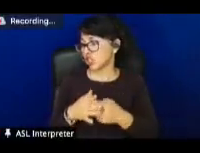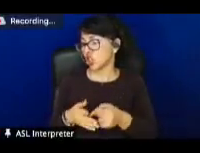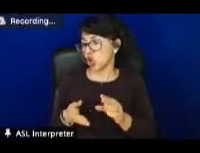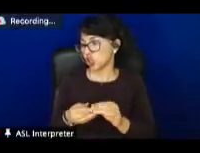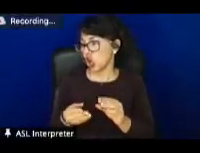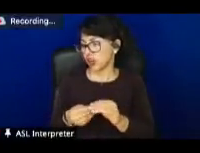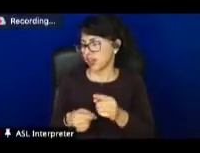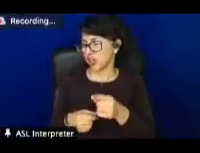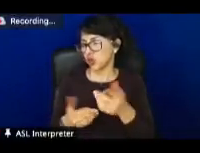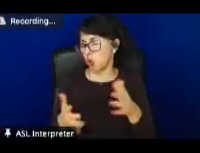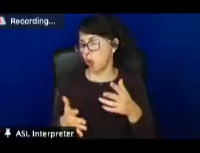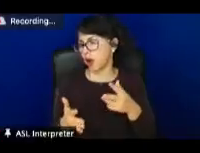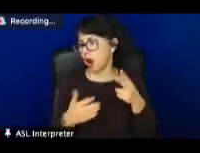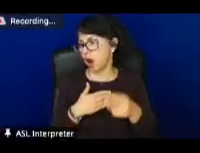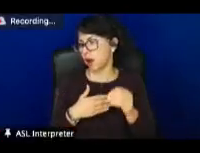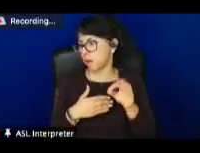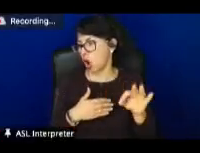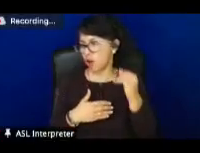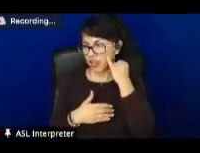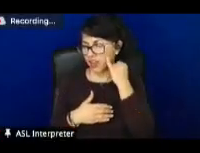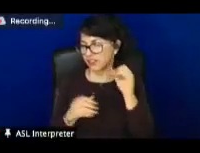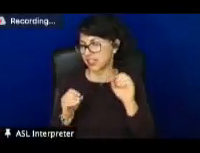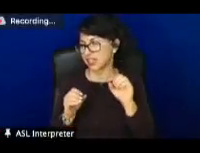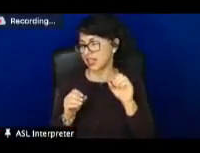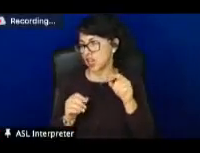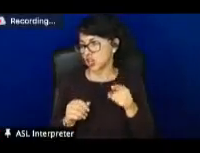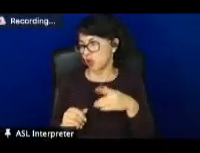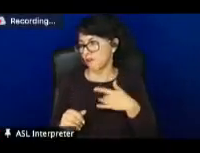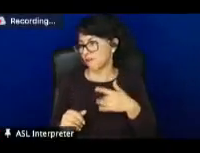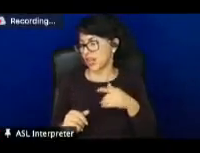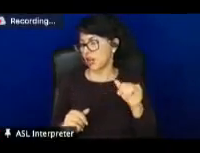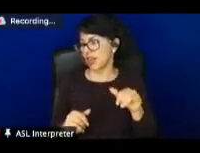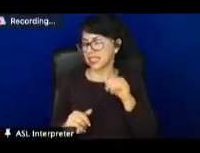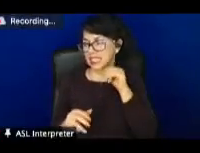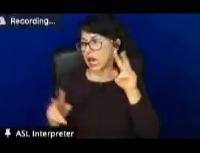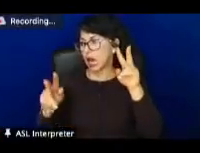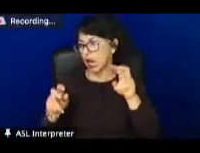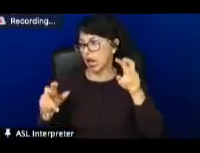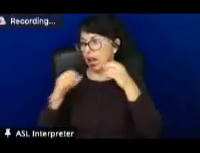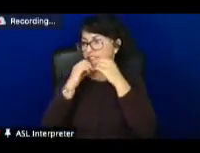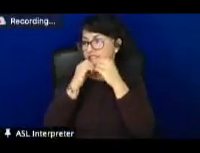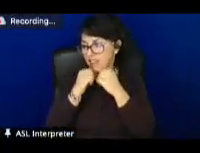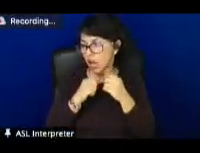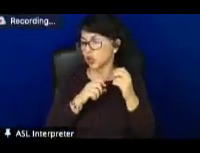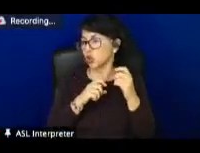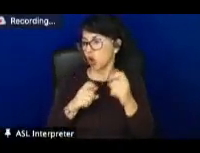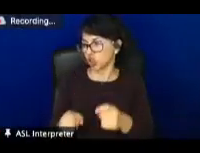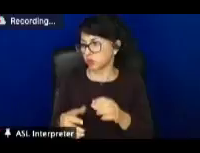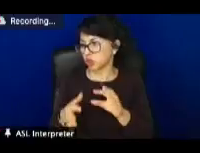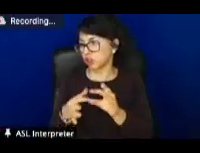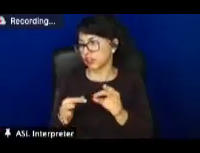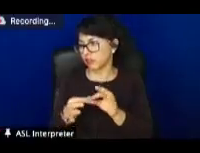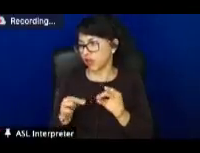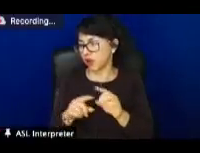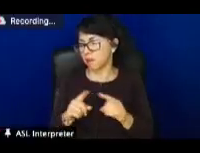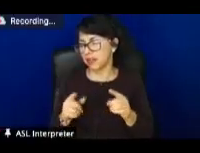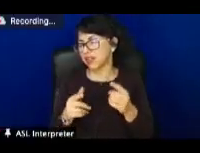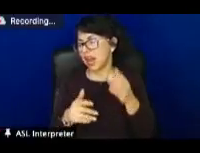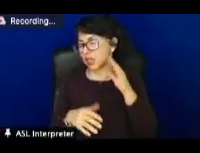something valuable to contribute, but you want to try and as much as you can, encourage people to talk about that particular